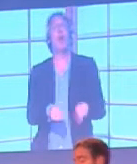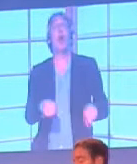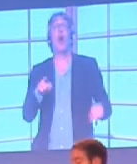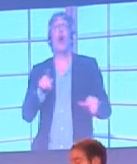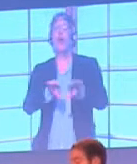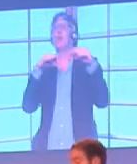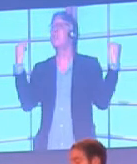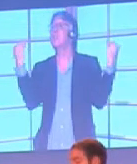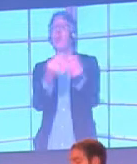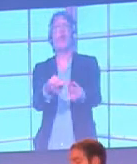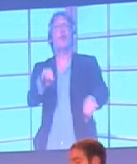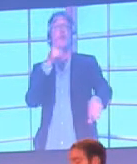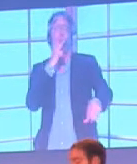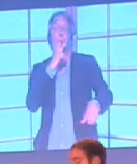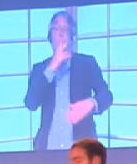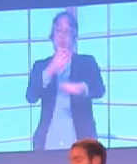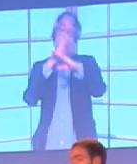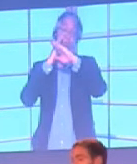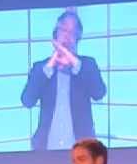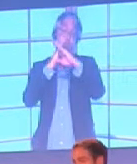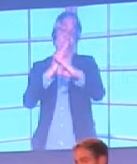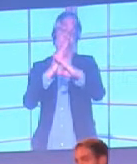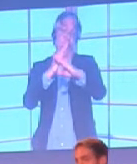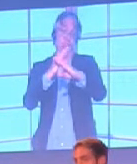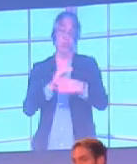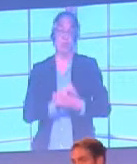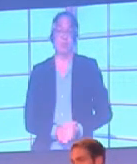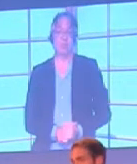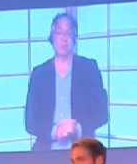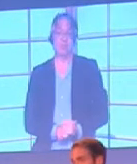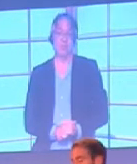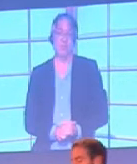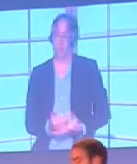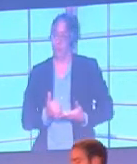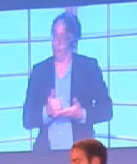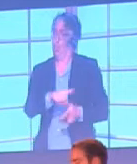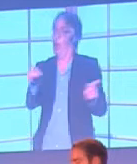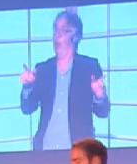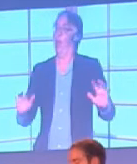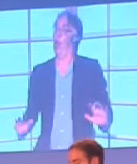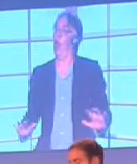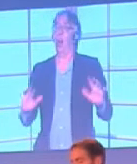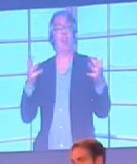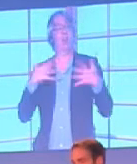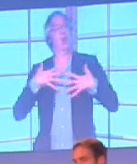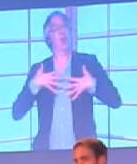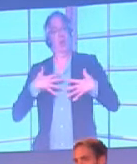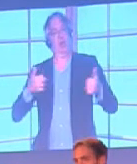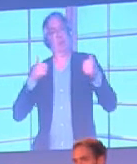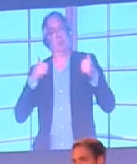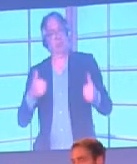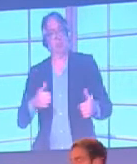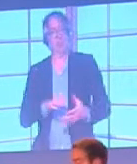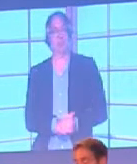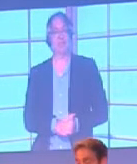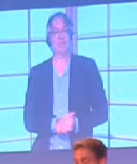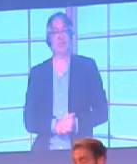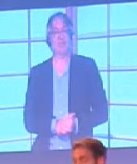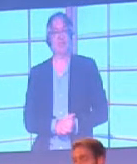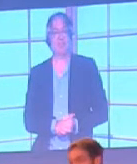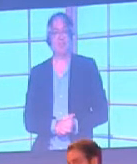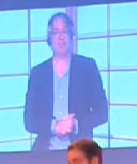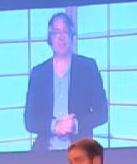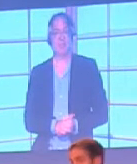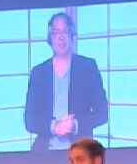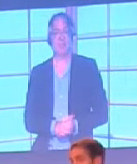this we will also ensure in order to make your life easier and to avoid having other football fans, for